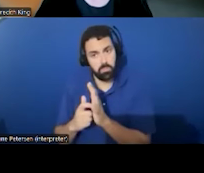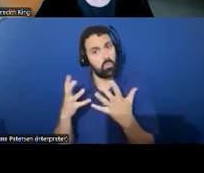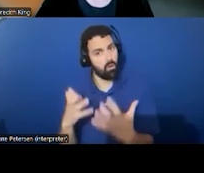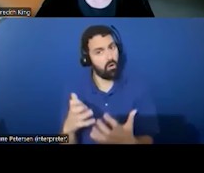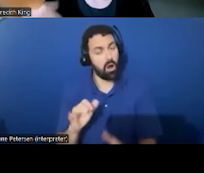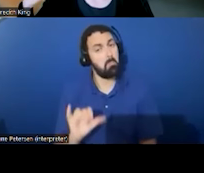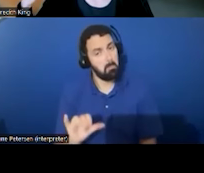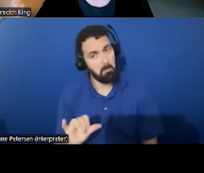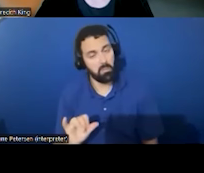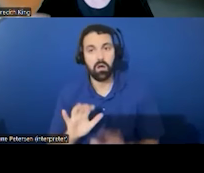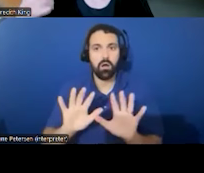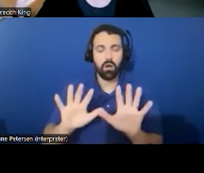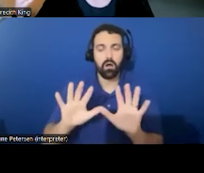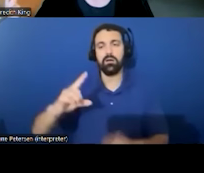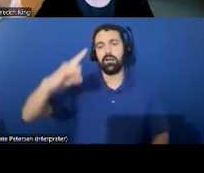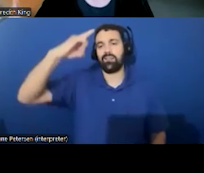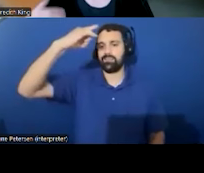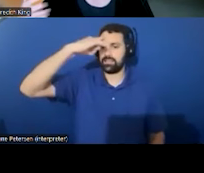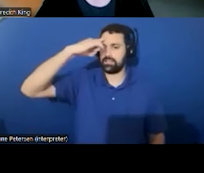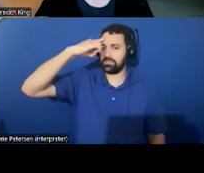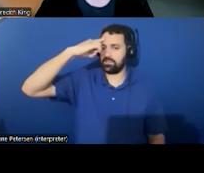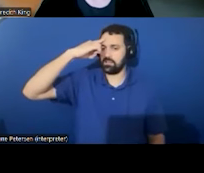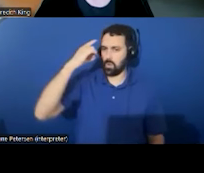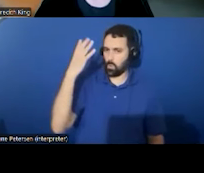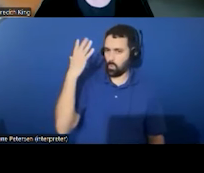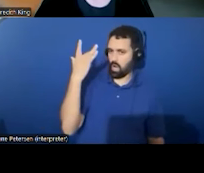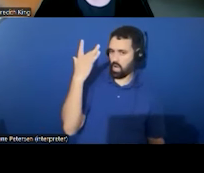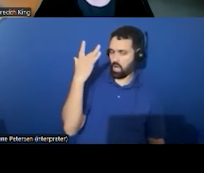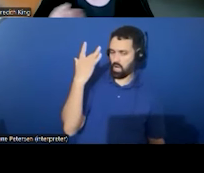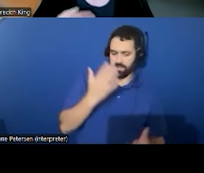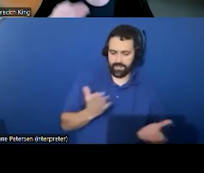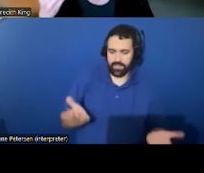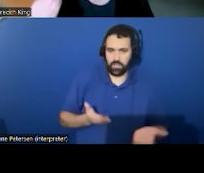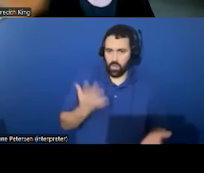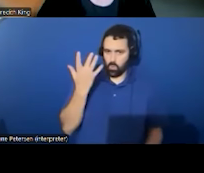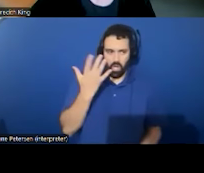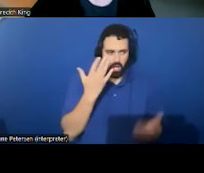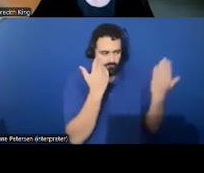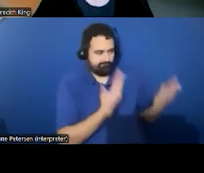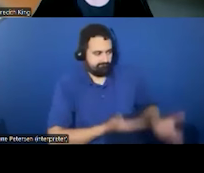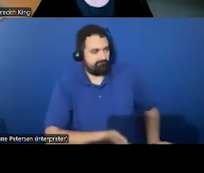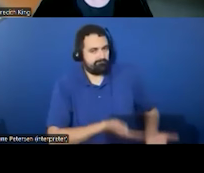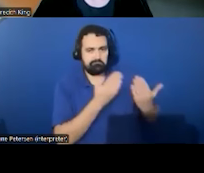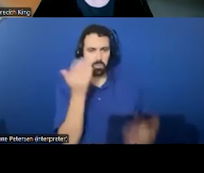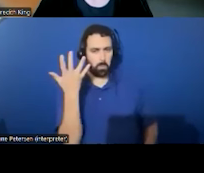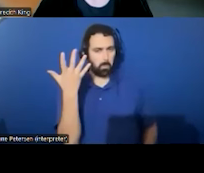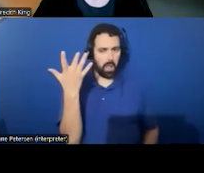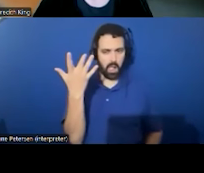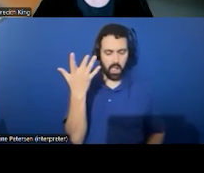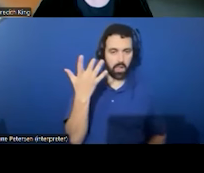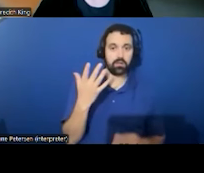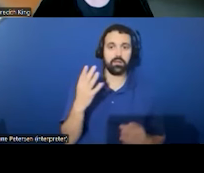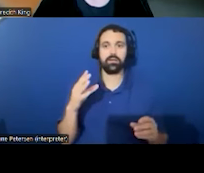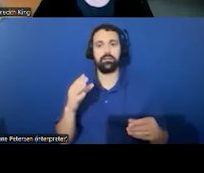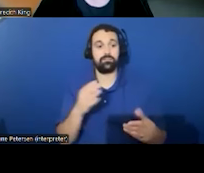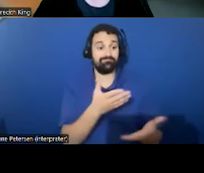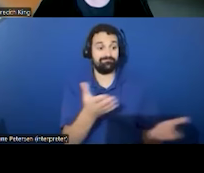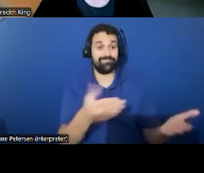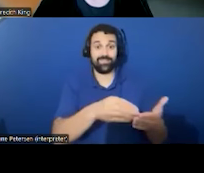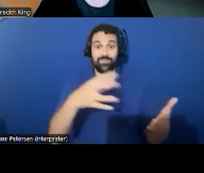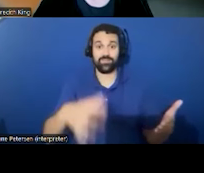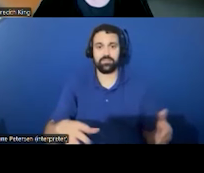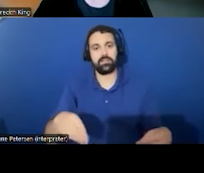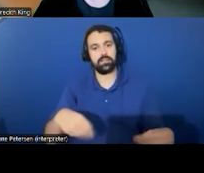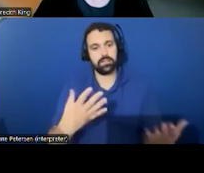you are thinking about why all of this exists, it's so that we can give access to our students. And so